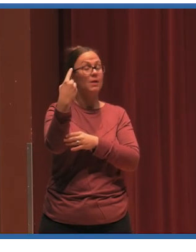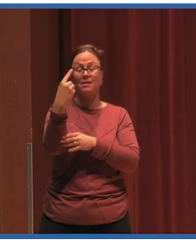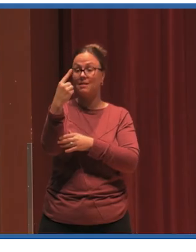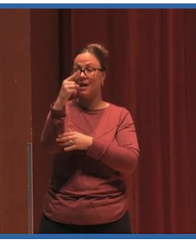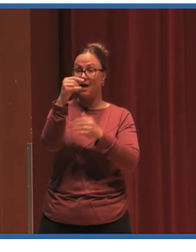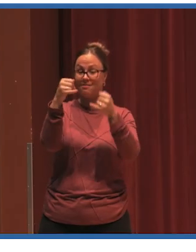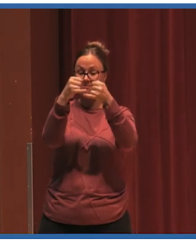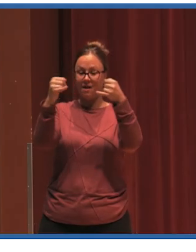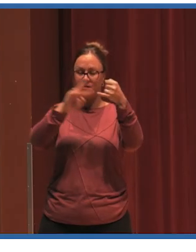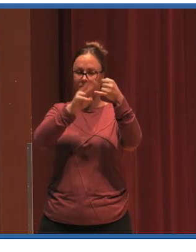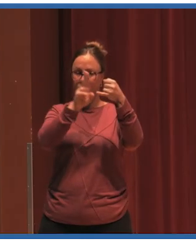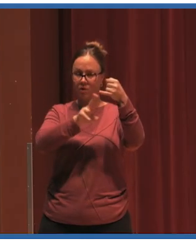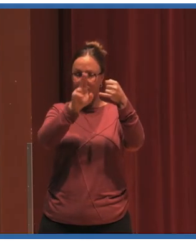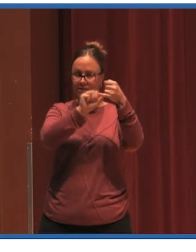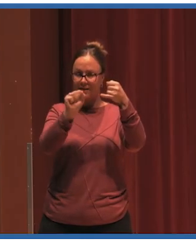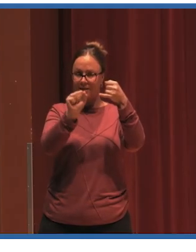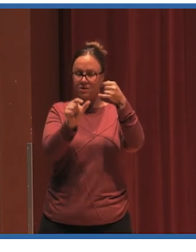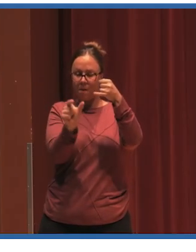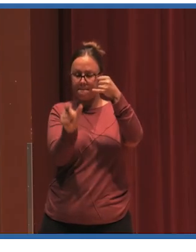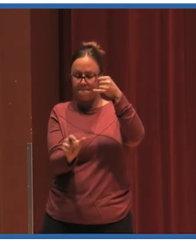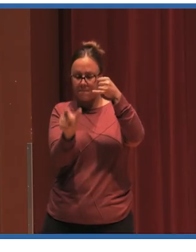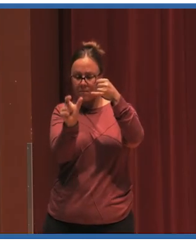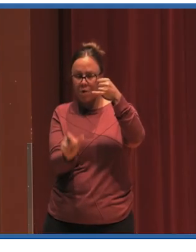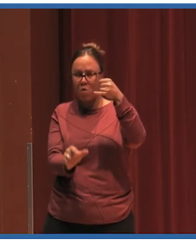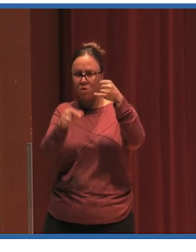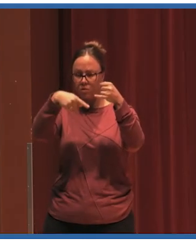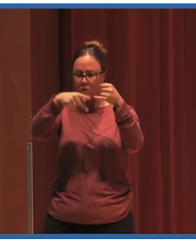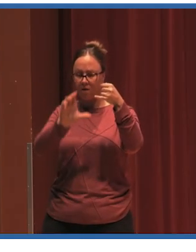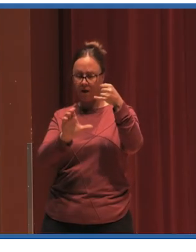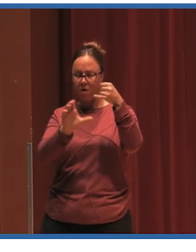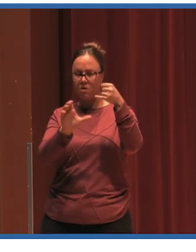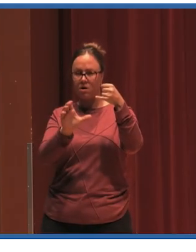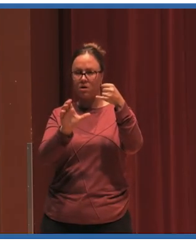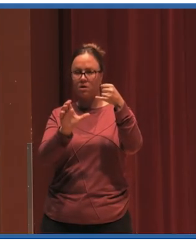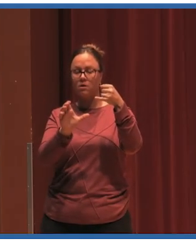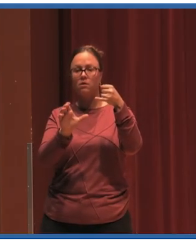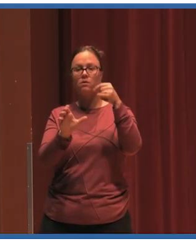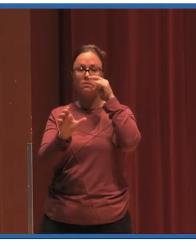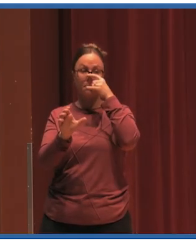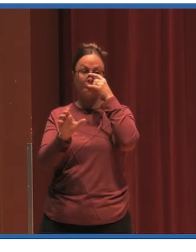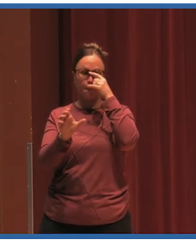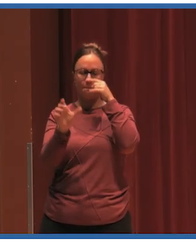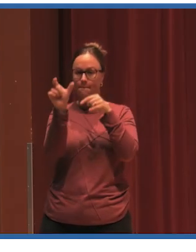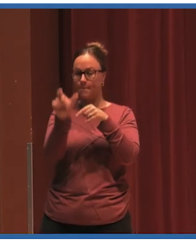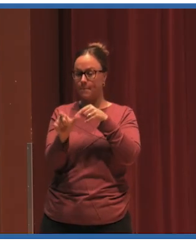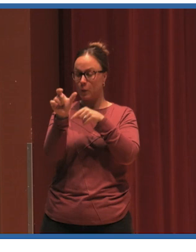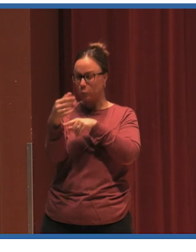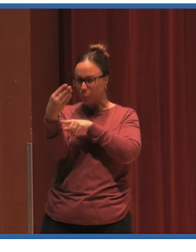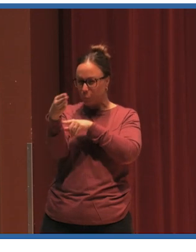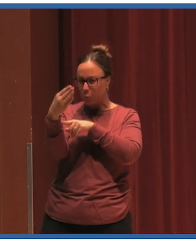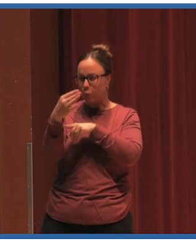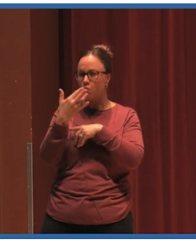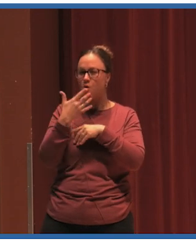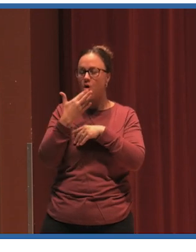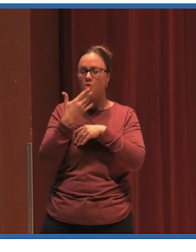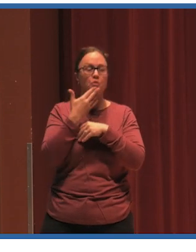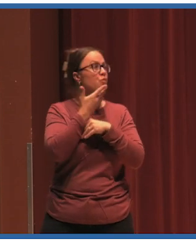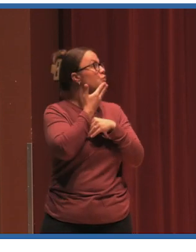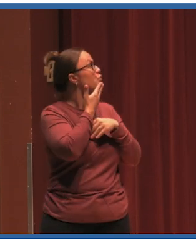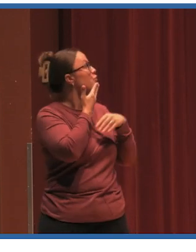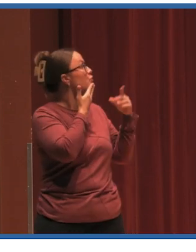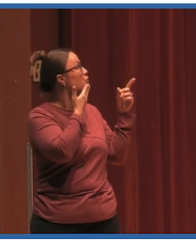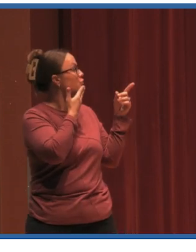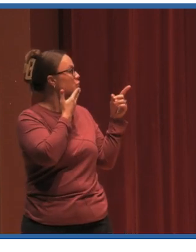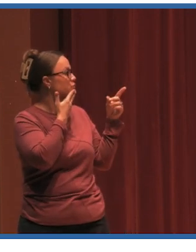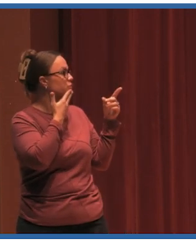States. The bars will represent Polk County. When the bars are teal, or that turquoise color, which